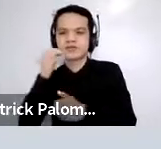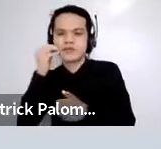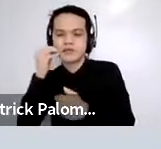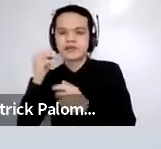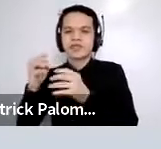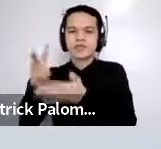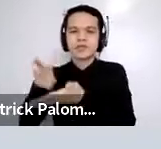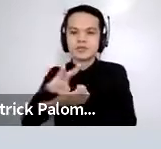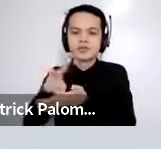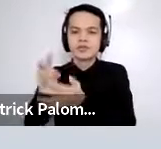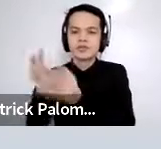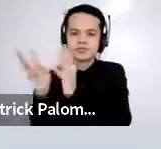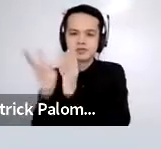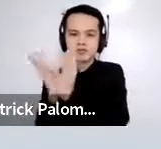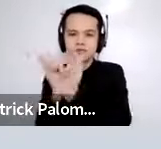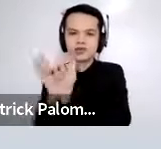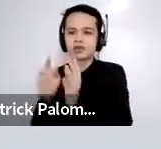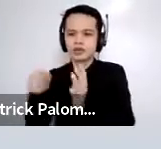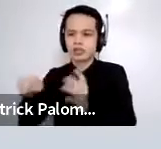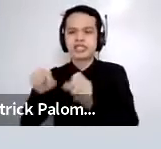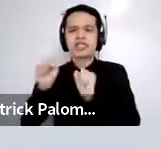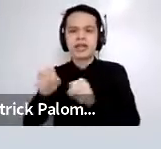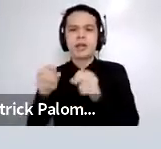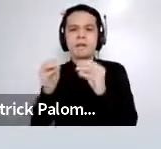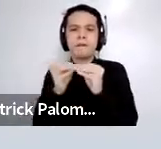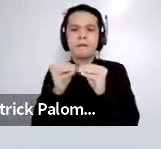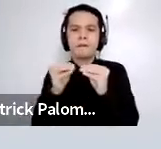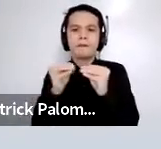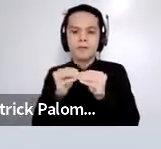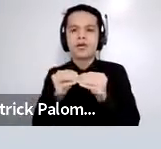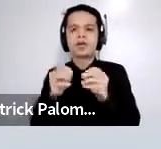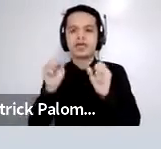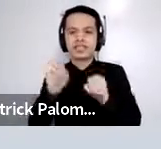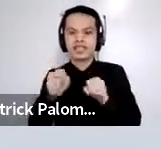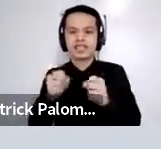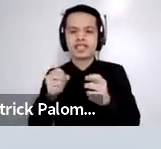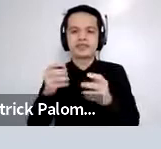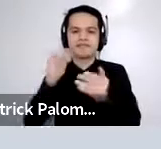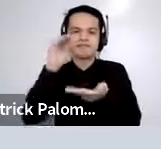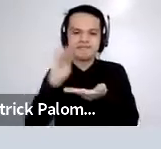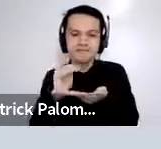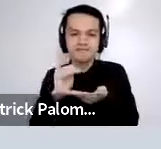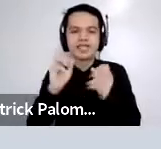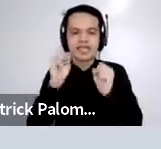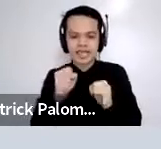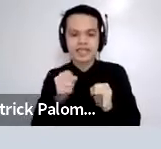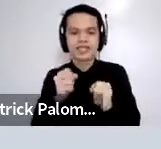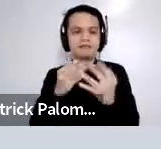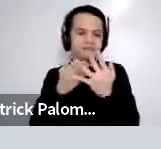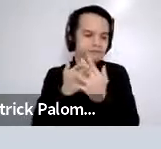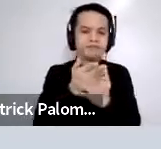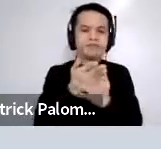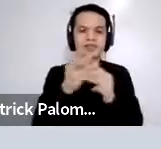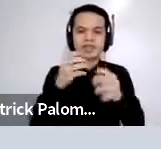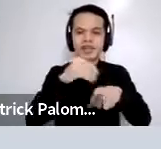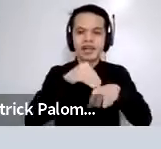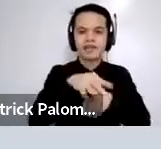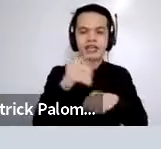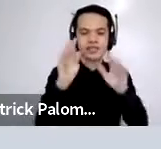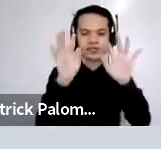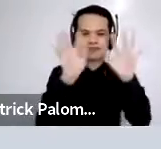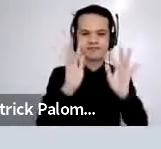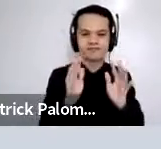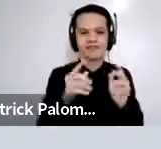to more effectively mitigate and cope with climate threats that impact agriculture, food security, and